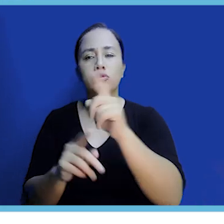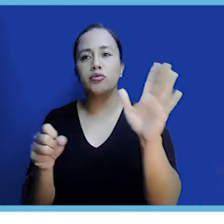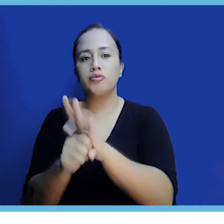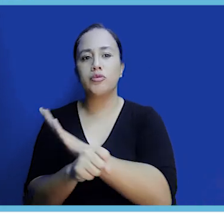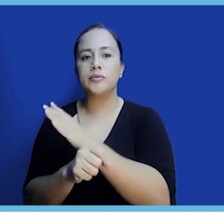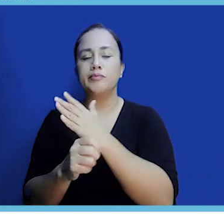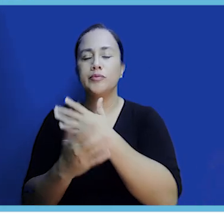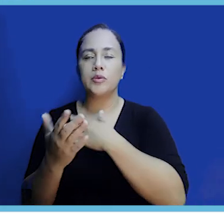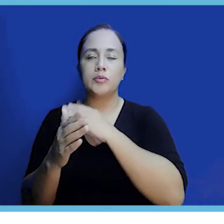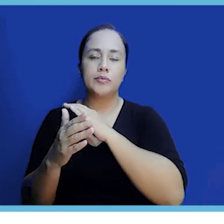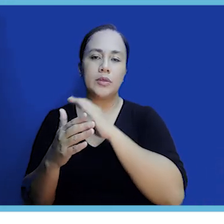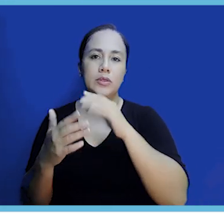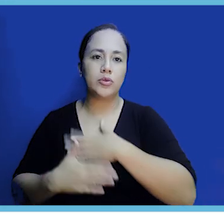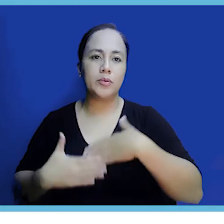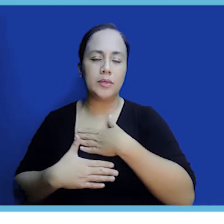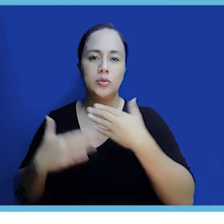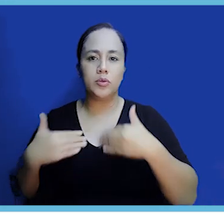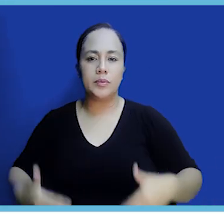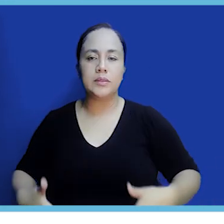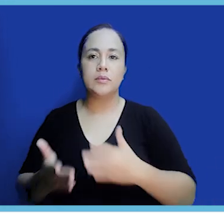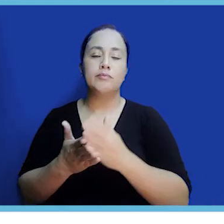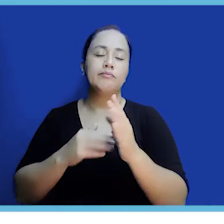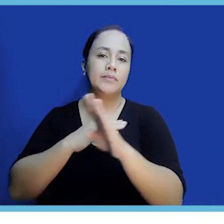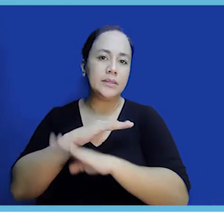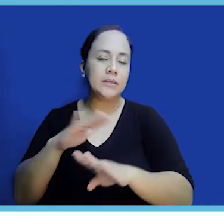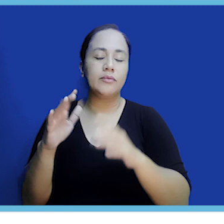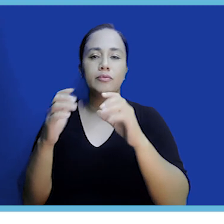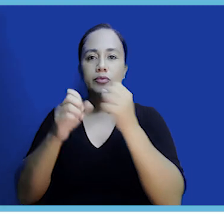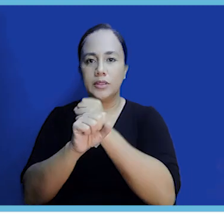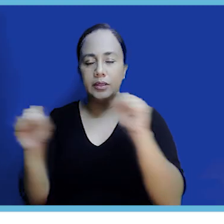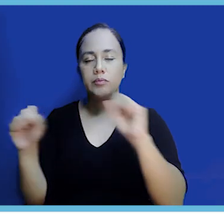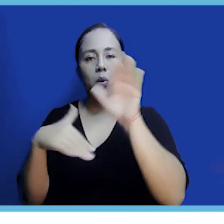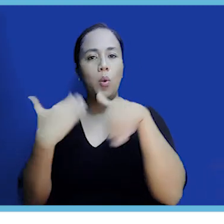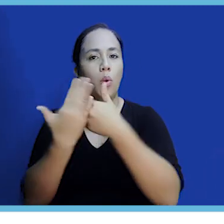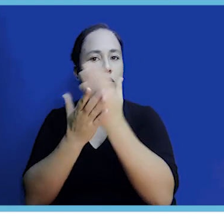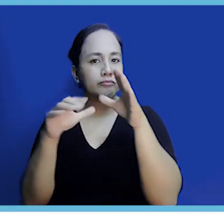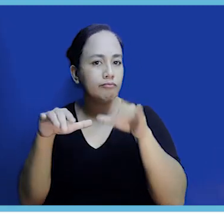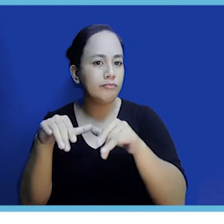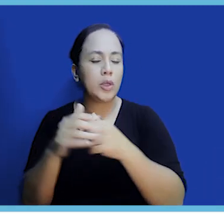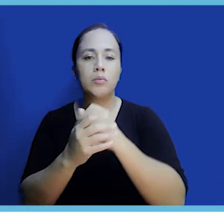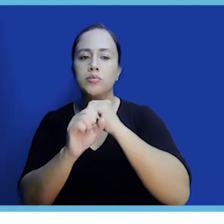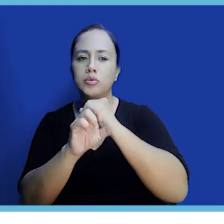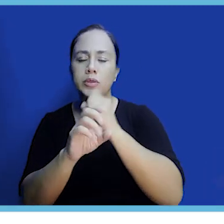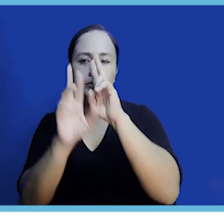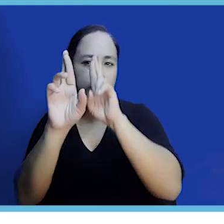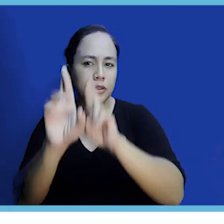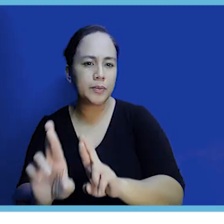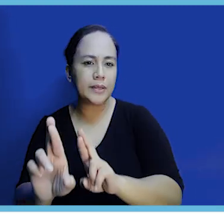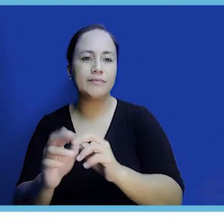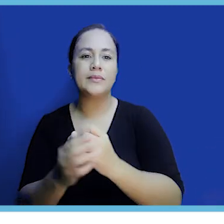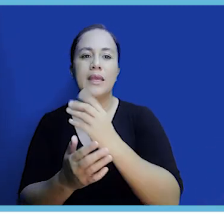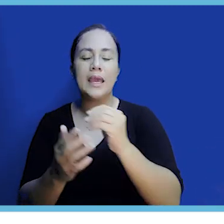ensure the full and equal enjoyment of all human rights and fundamental freedoms of all persons with disabilities, and to